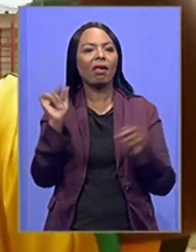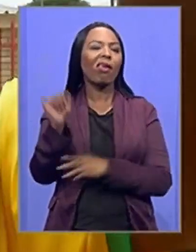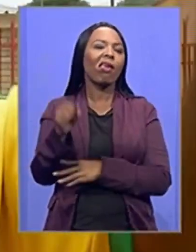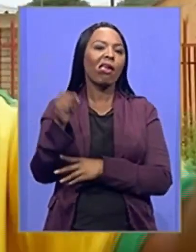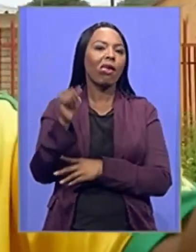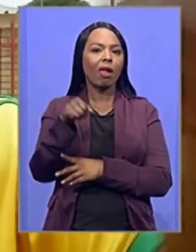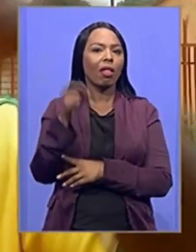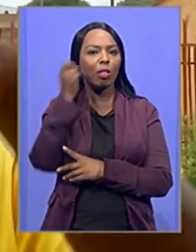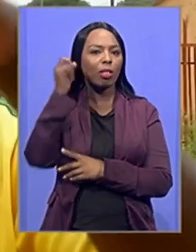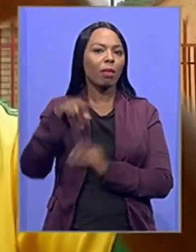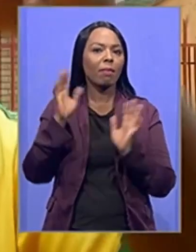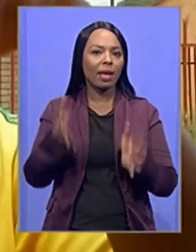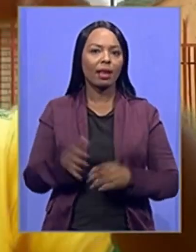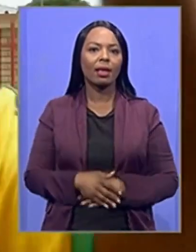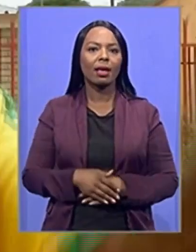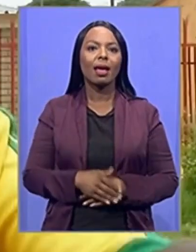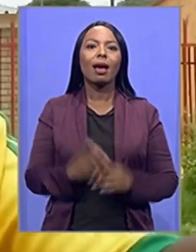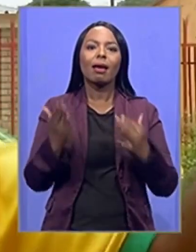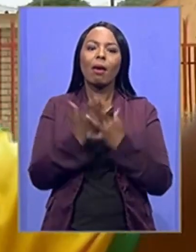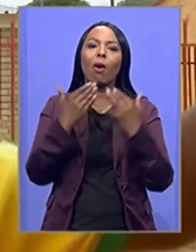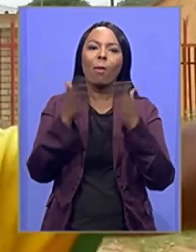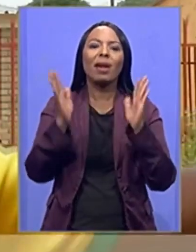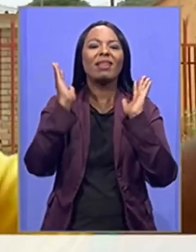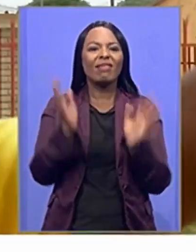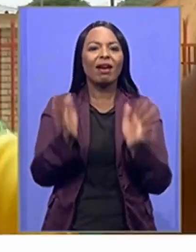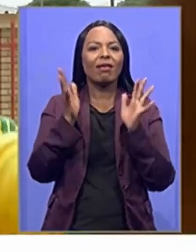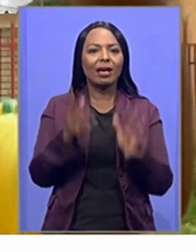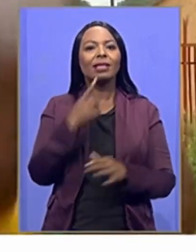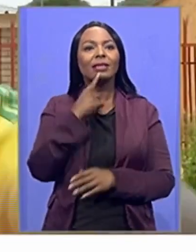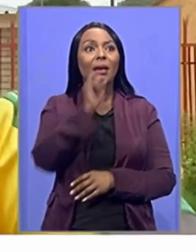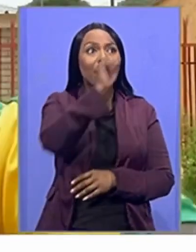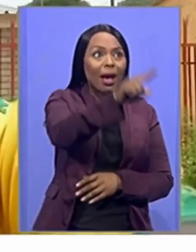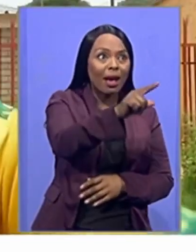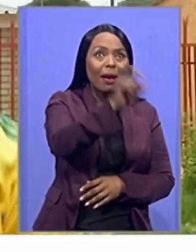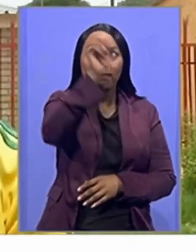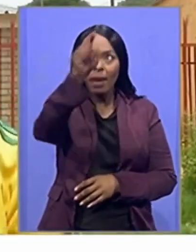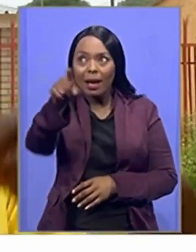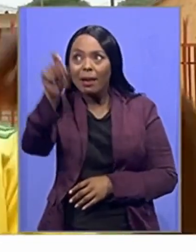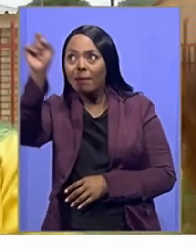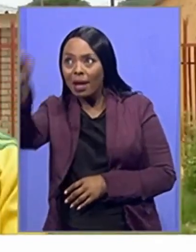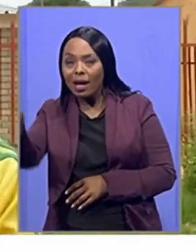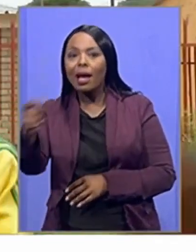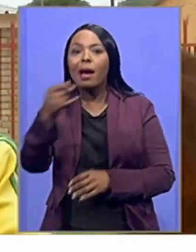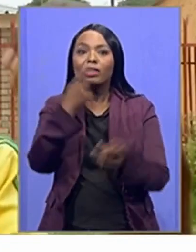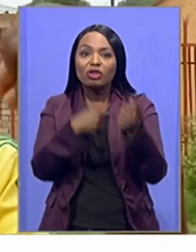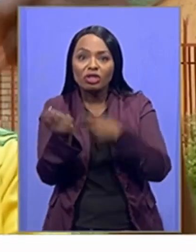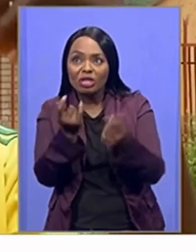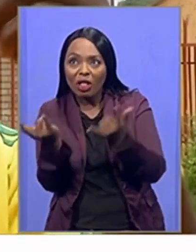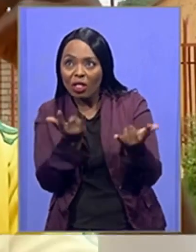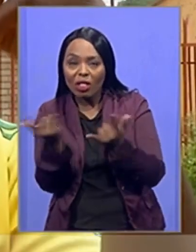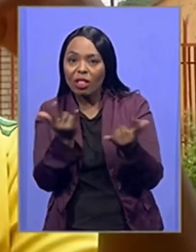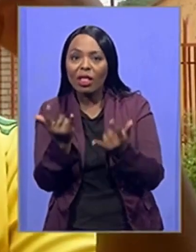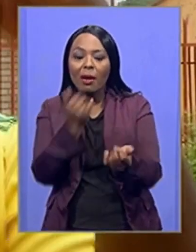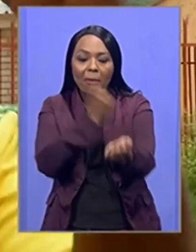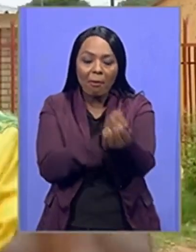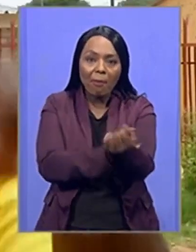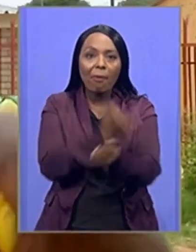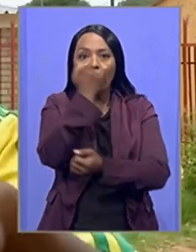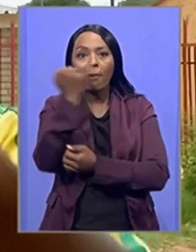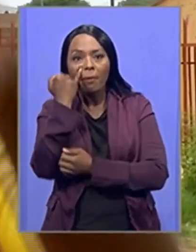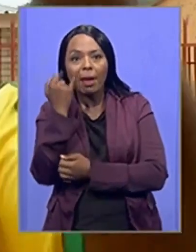batho ba rekisang di-drugs ba bontsi gore ne mo le go rekiswa di-drugs mme mara batho ba ile gore